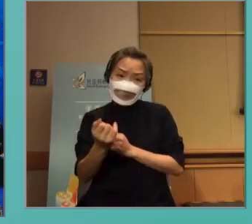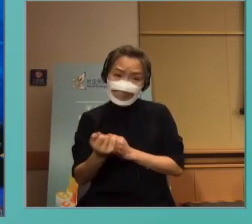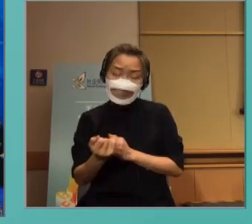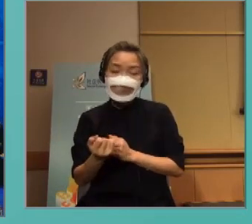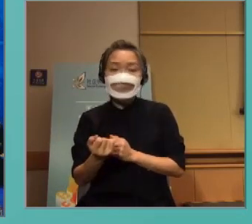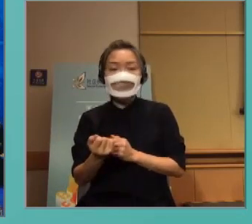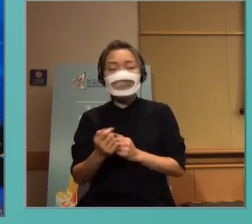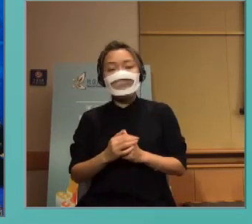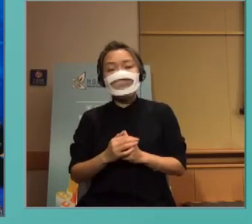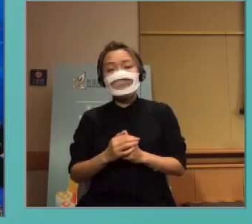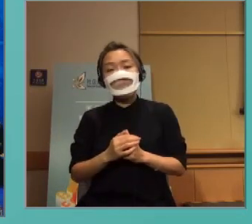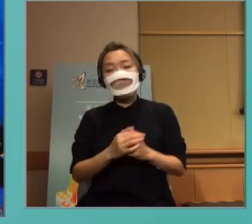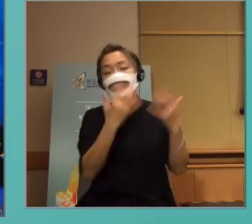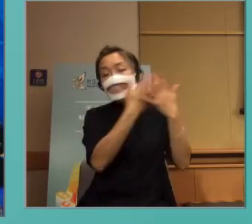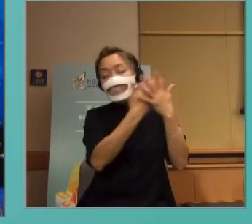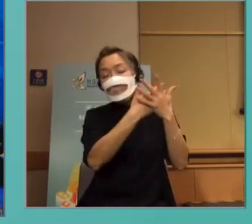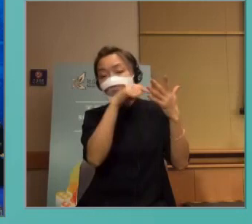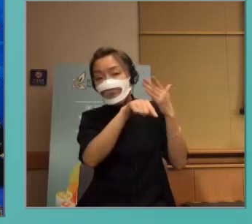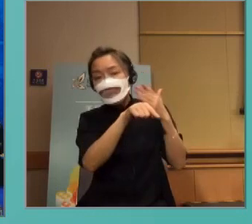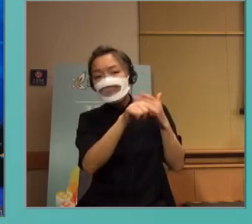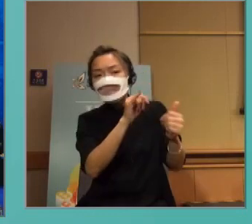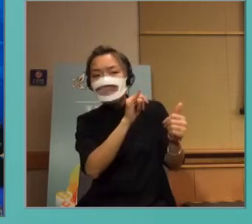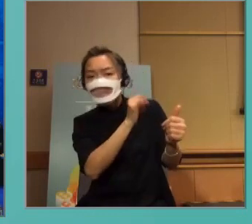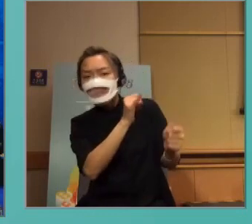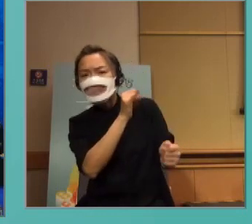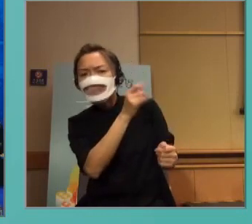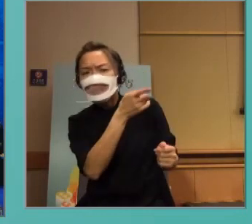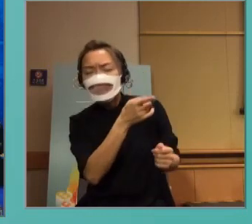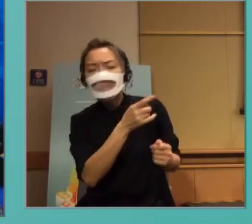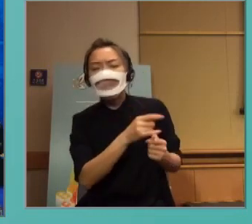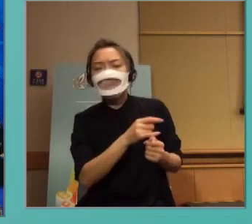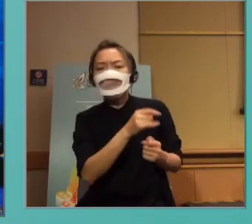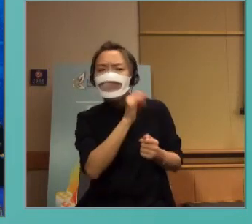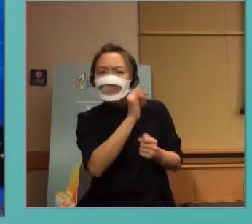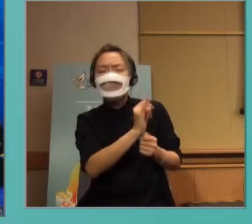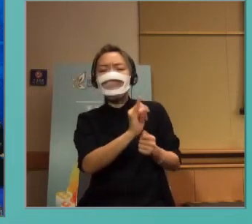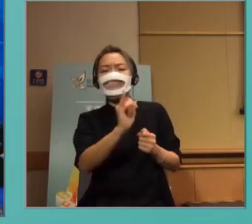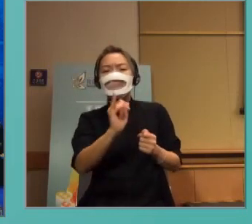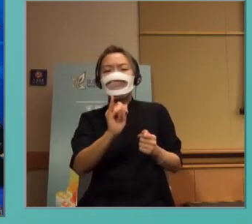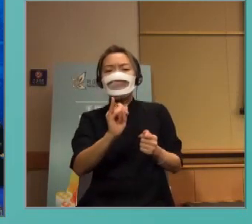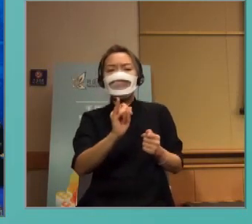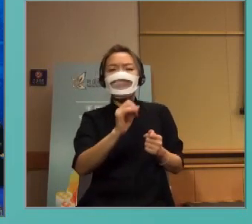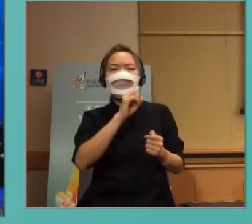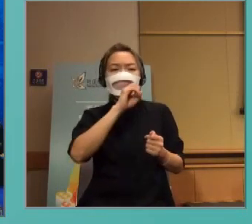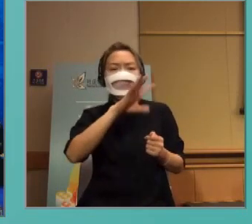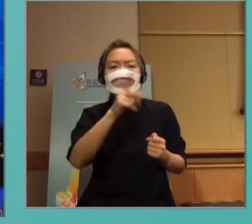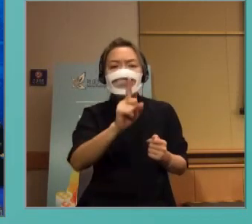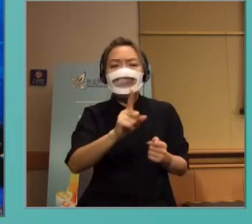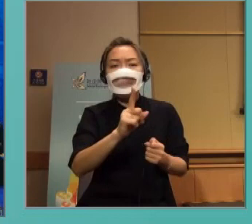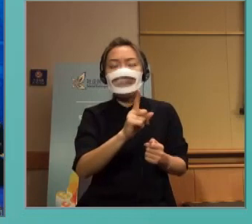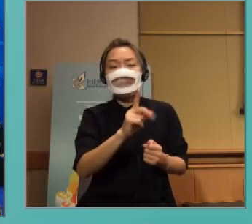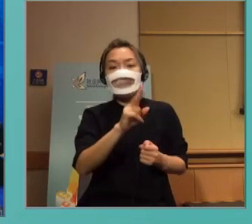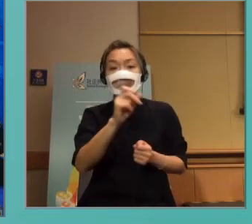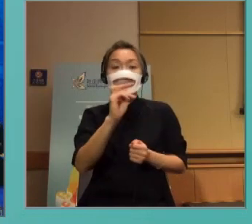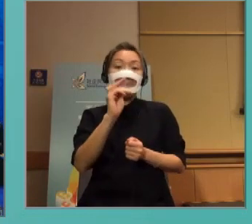with NFT, you might need a new name, a new rebranding, a new reframing of what NFT is. So that's what I would like to